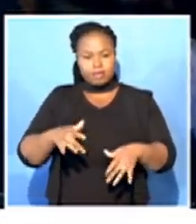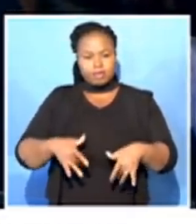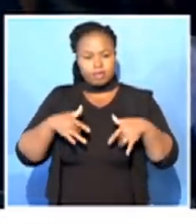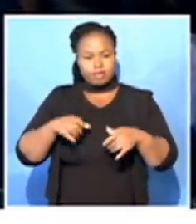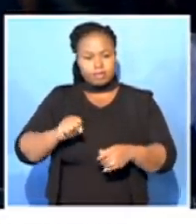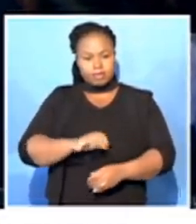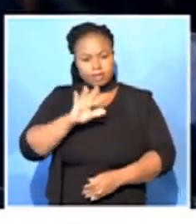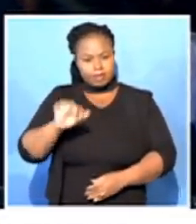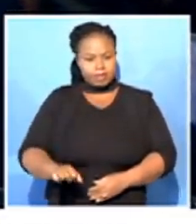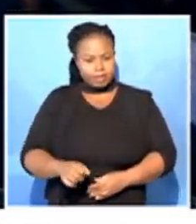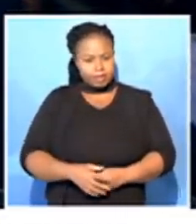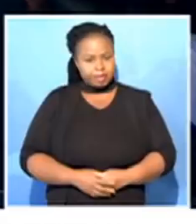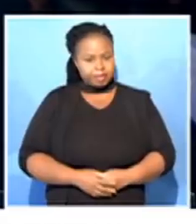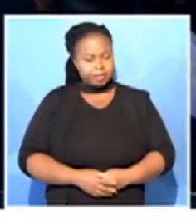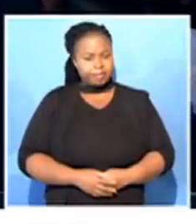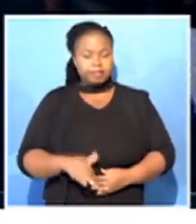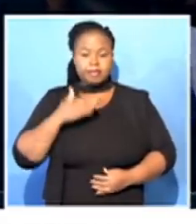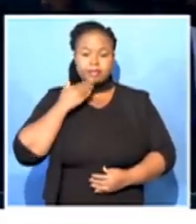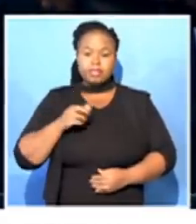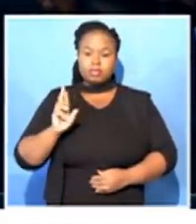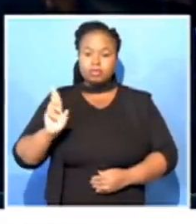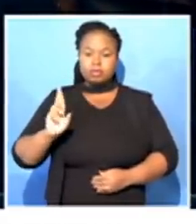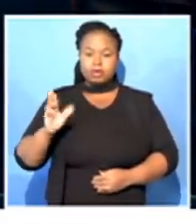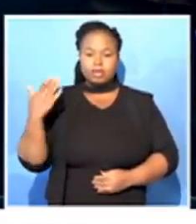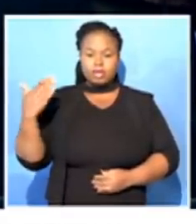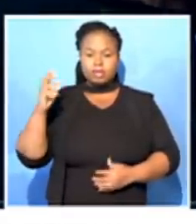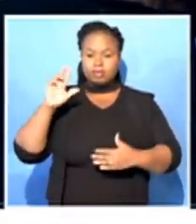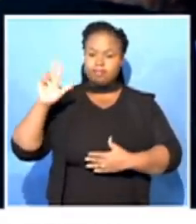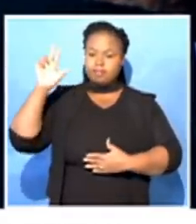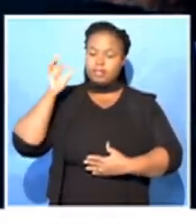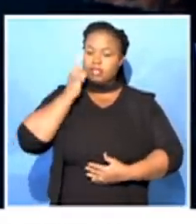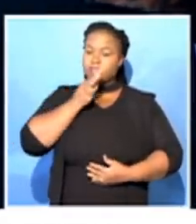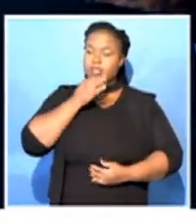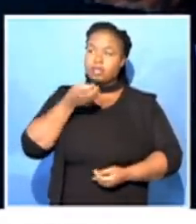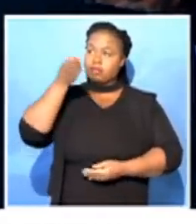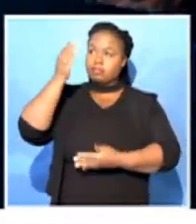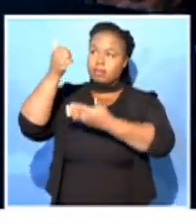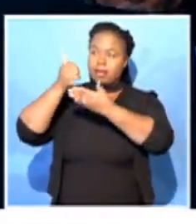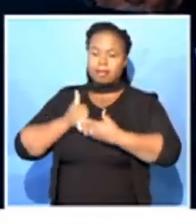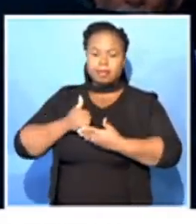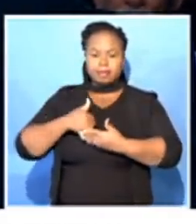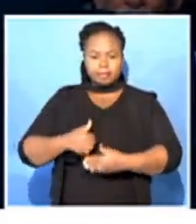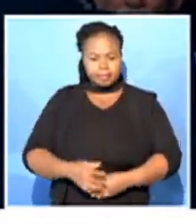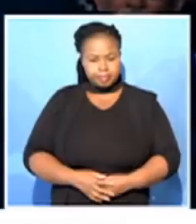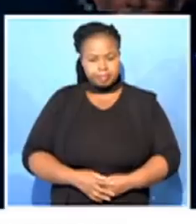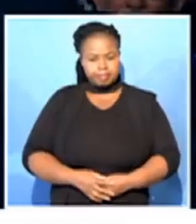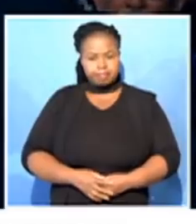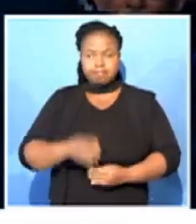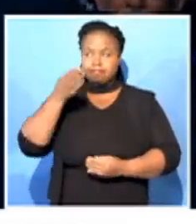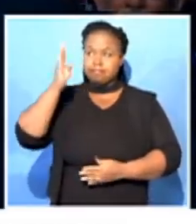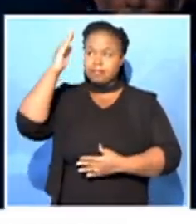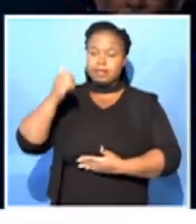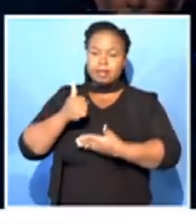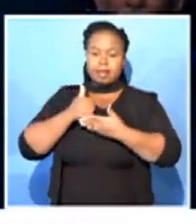and all of its people. The President-elect, would you please raise up your right hand and say, "So help me God." So help